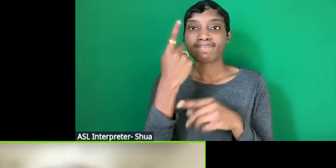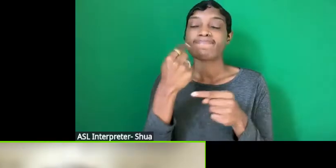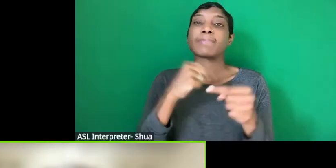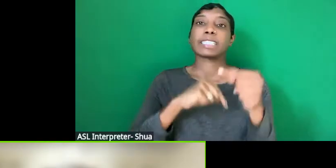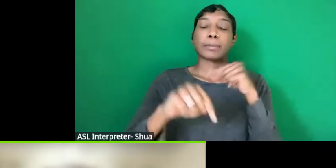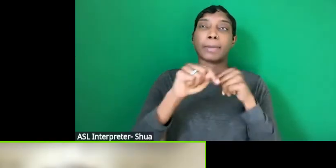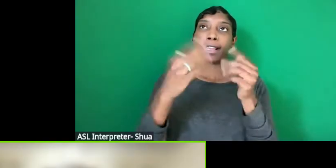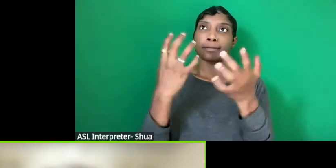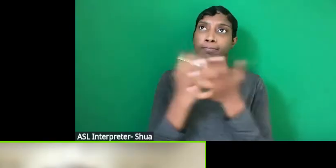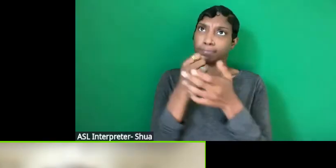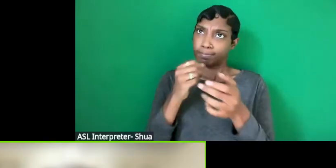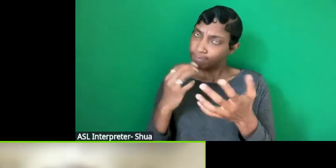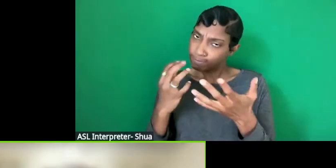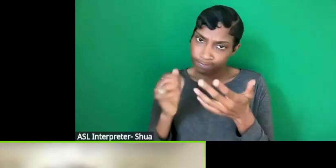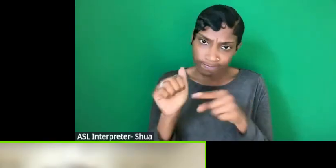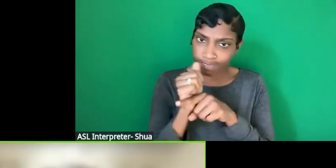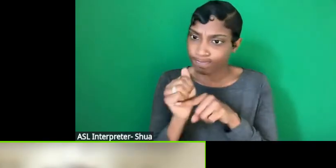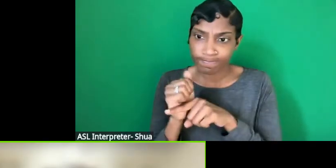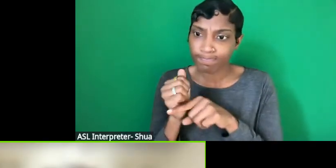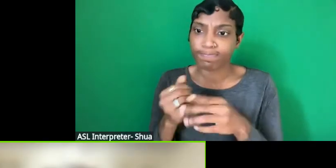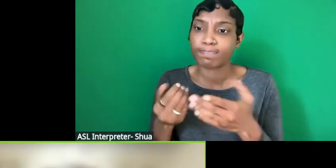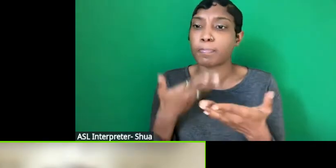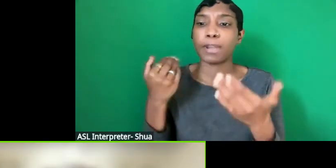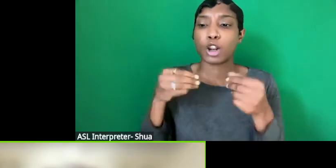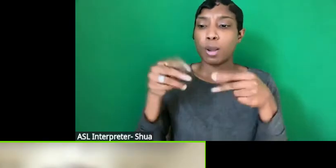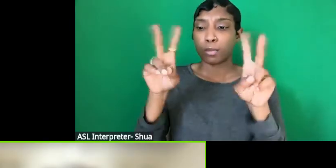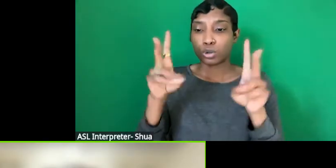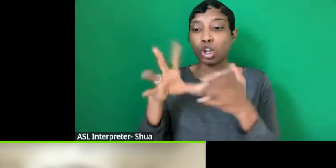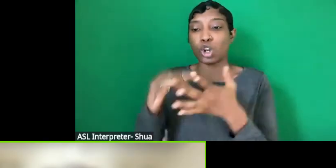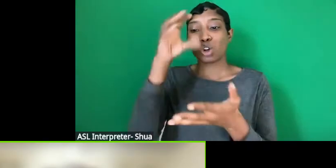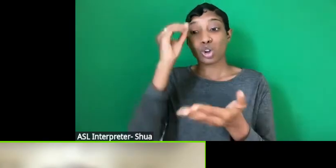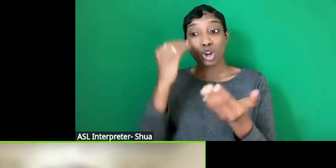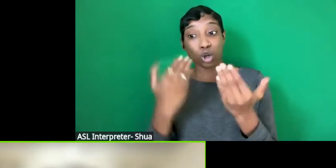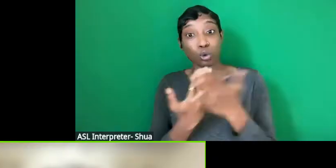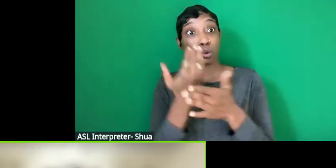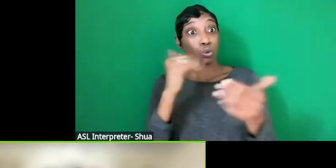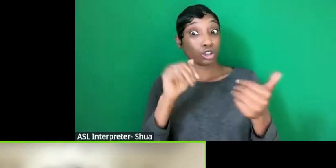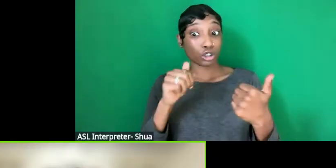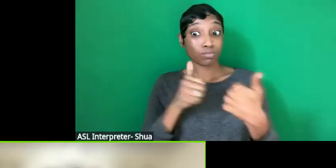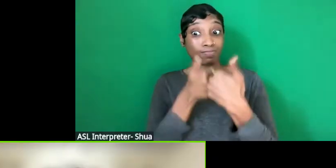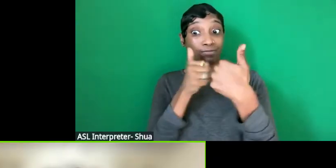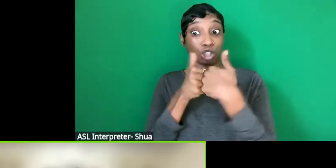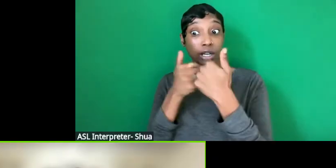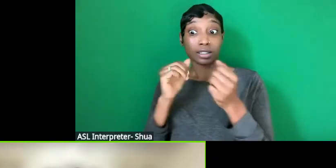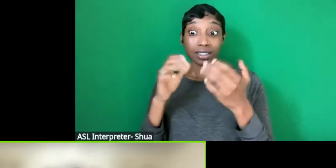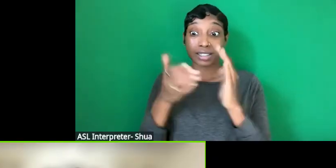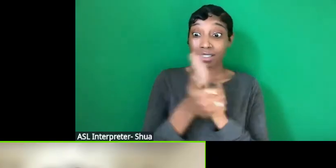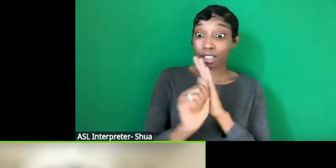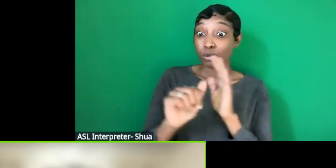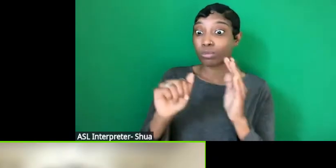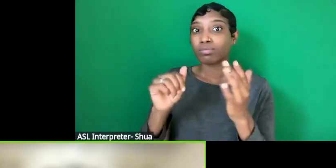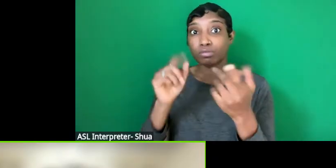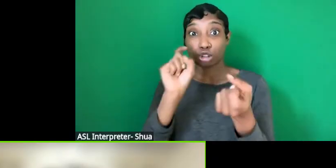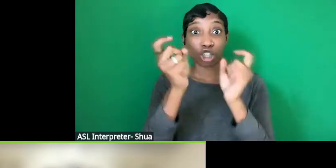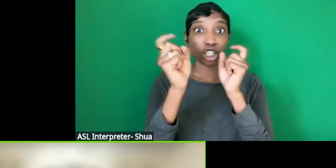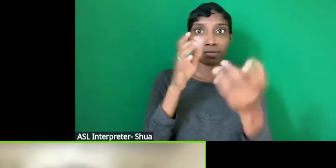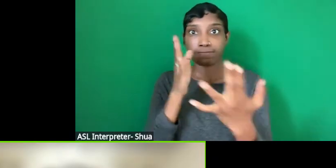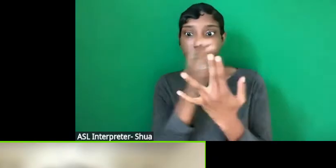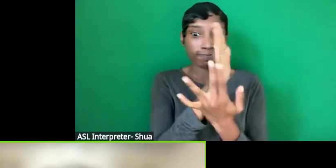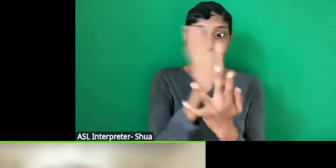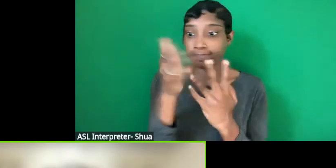opportunities, learning new skills despite challenges and changes, reframing failures as